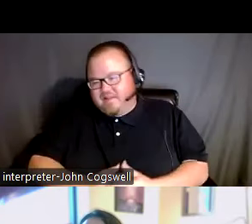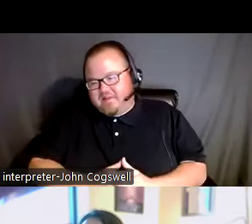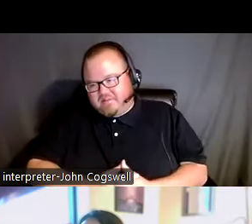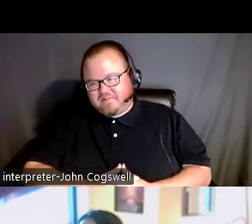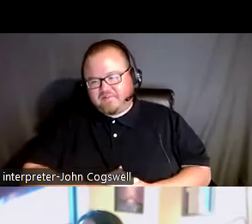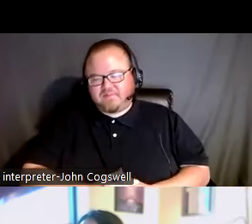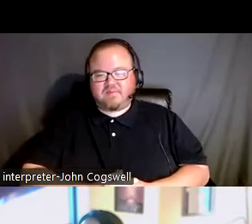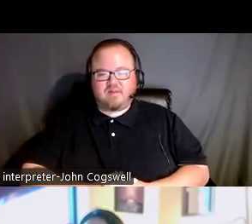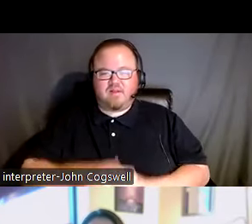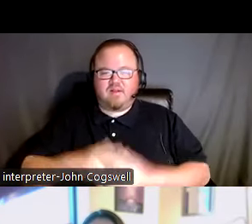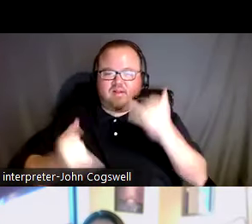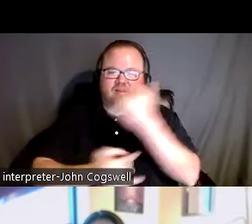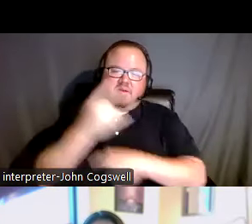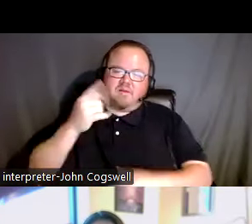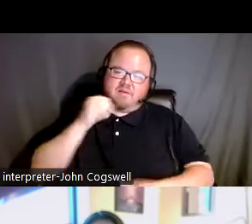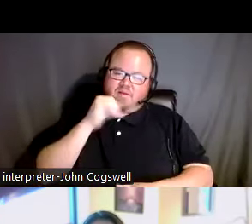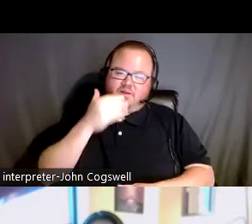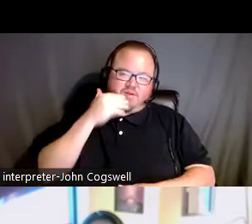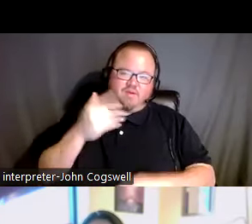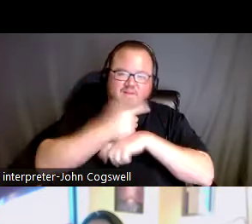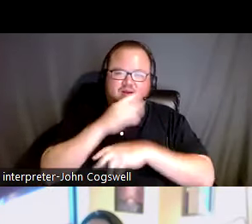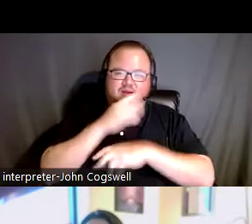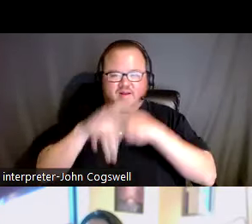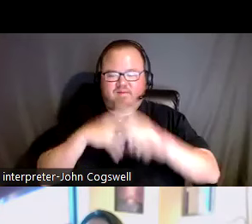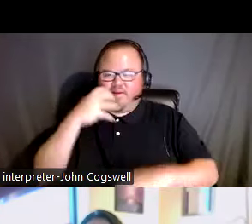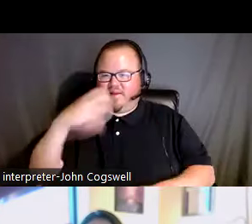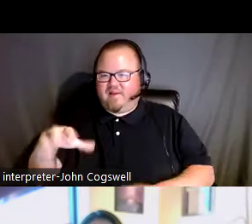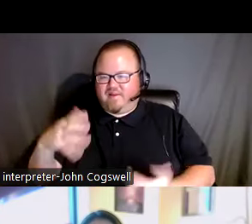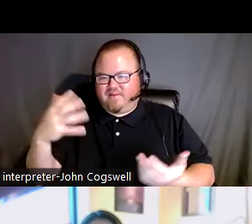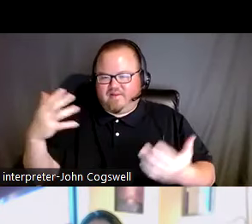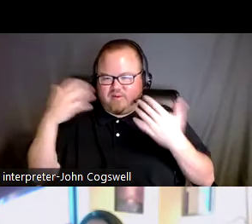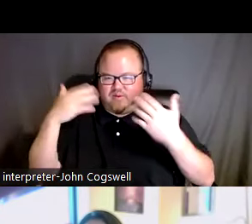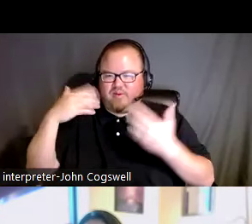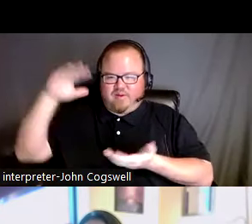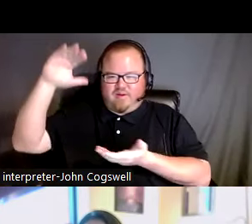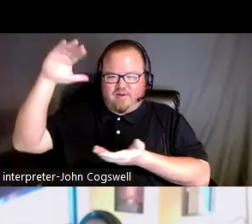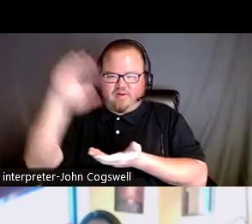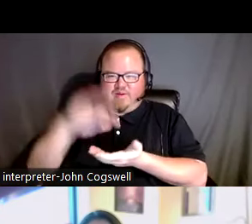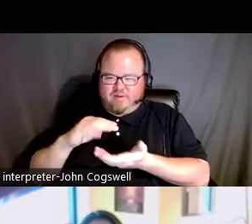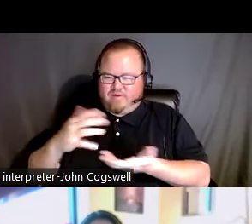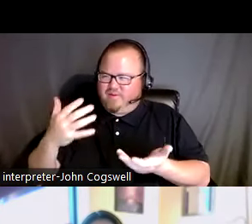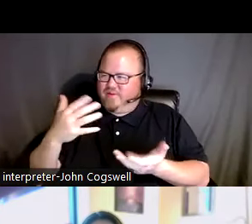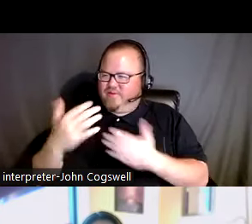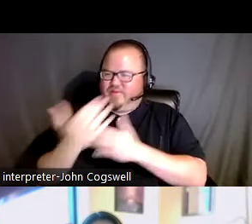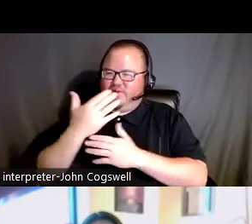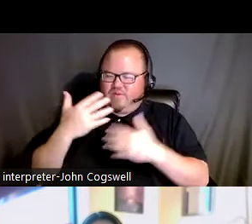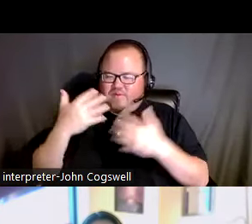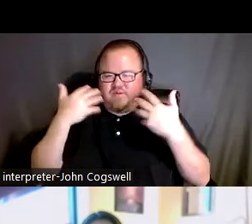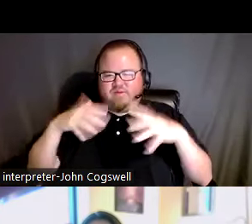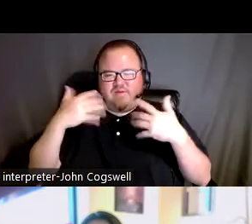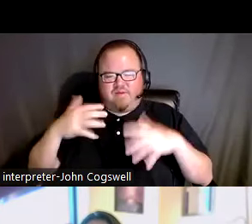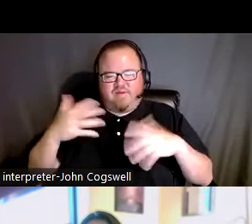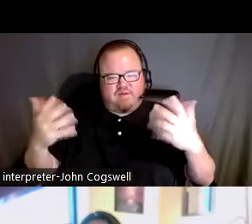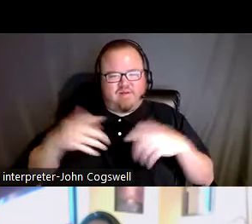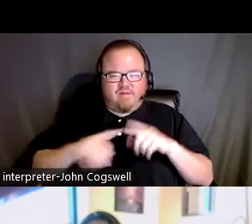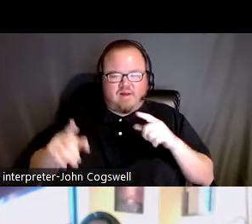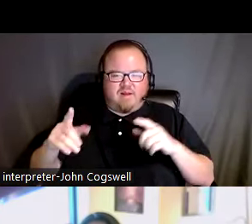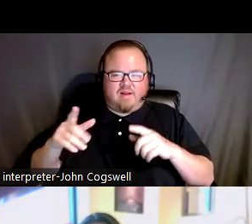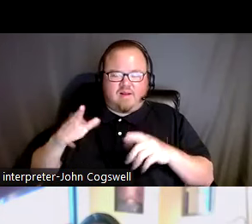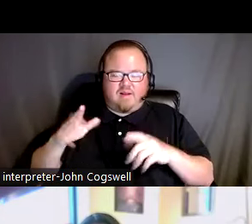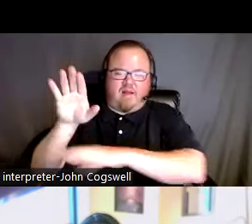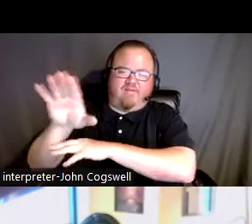I know today's not really a good day to kind of talk about the heat of summer because it's kind of cool today and this morning, but it'll be heating up